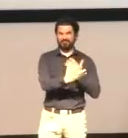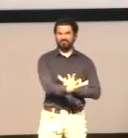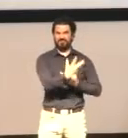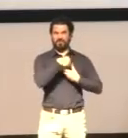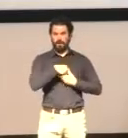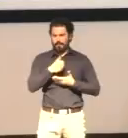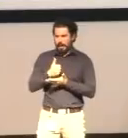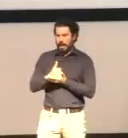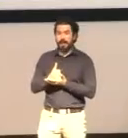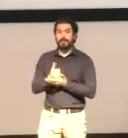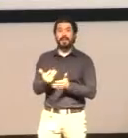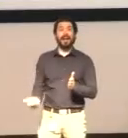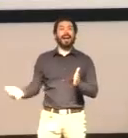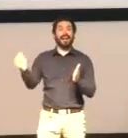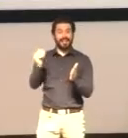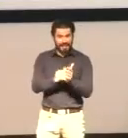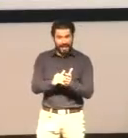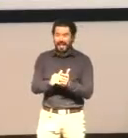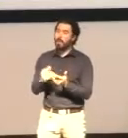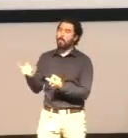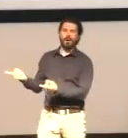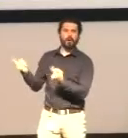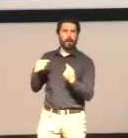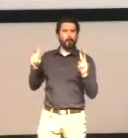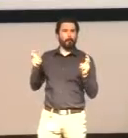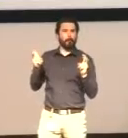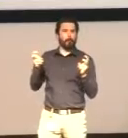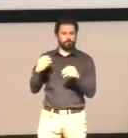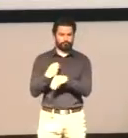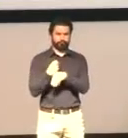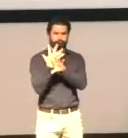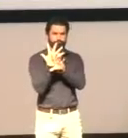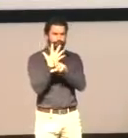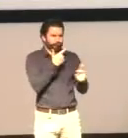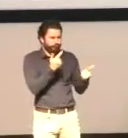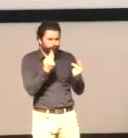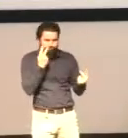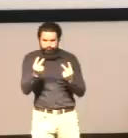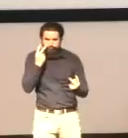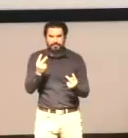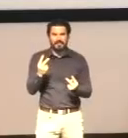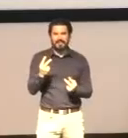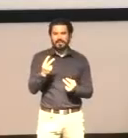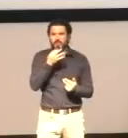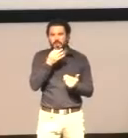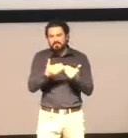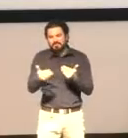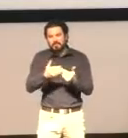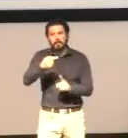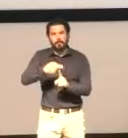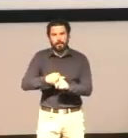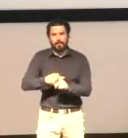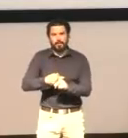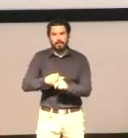them again virtually sometime in the next month or so. We will then receive a final report